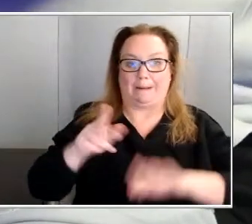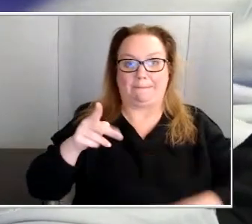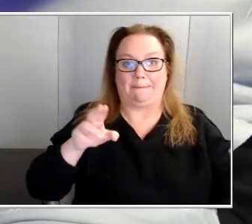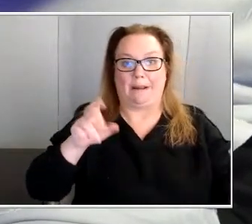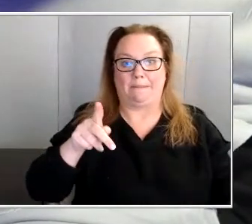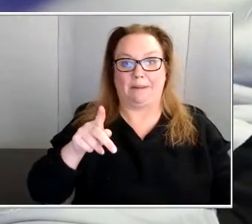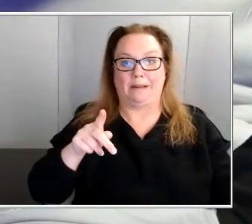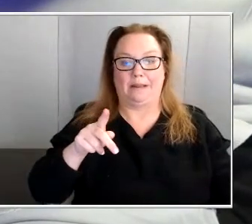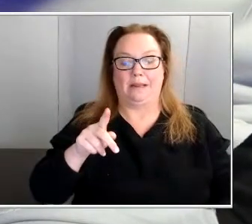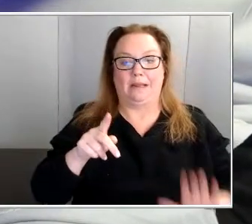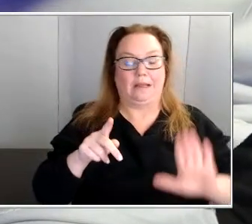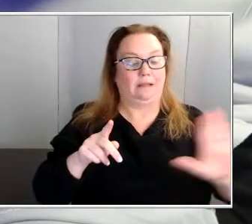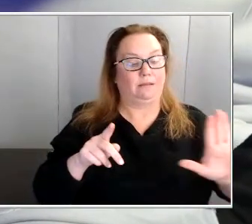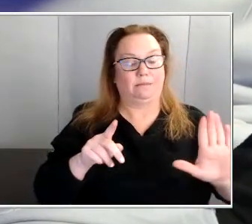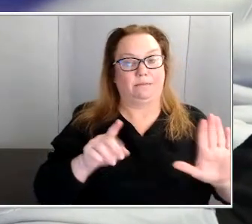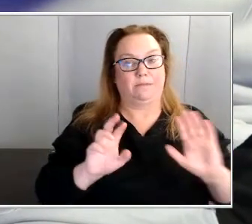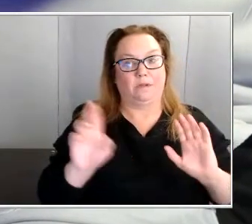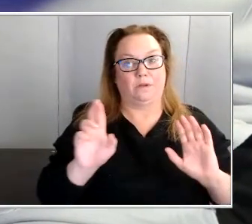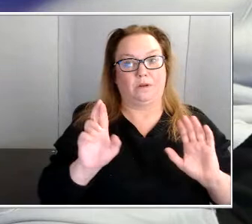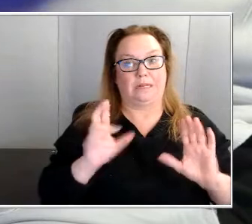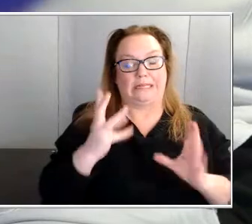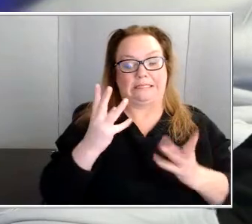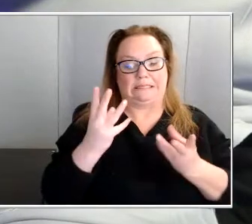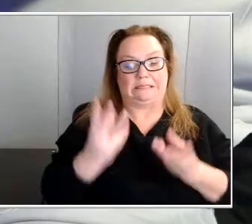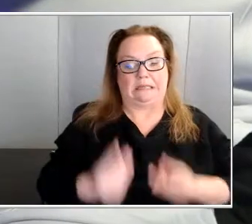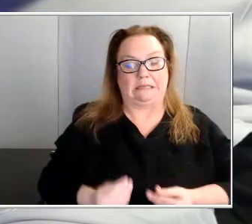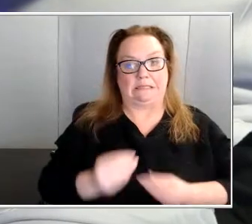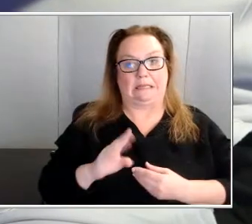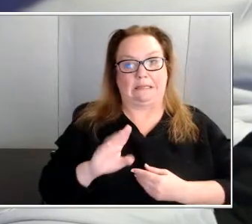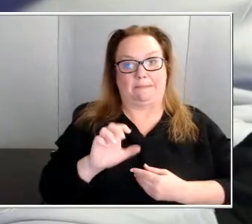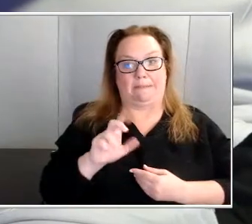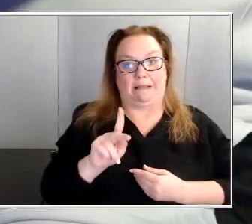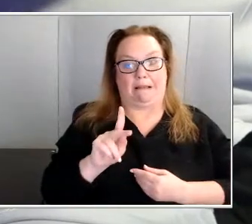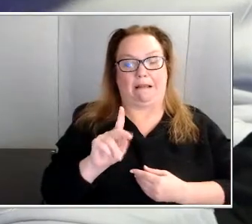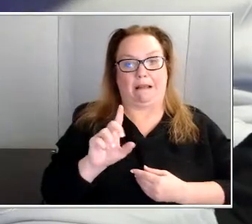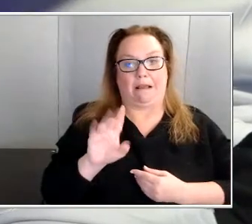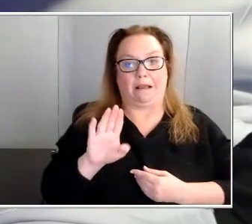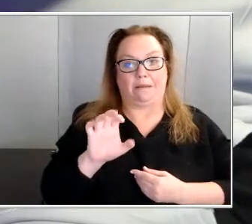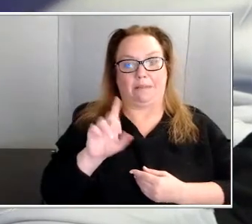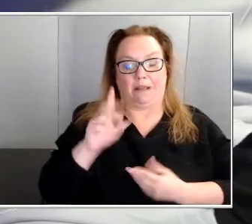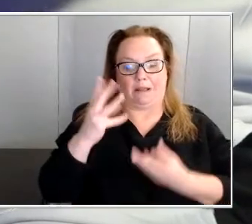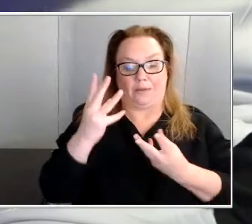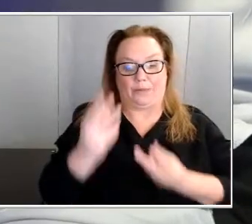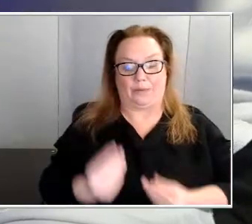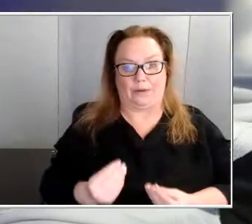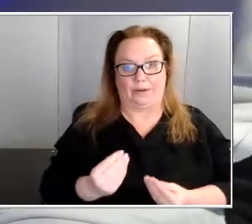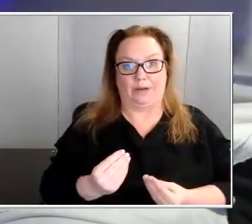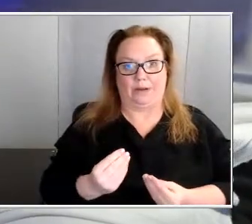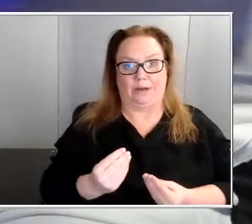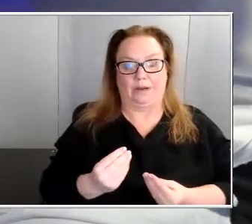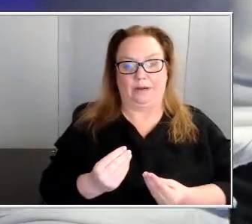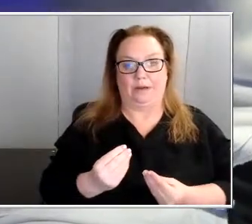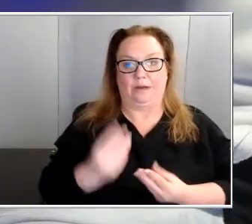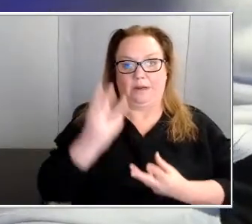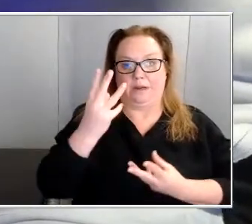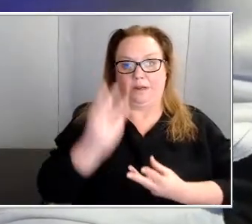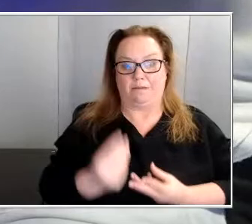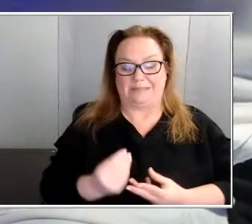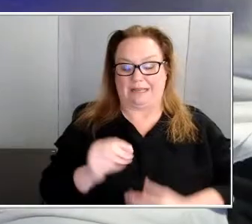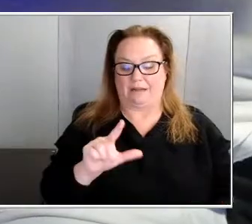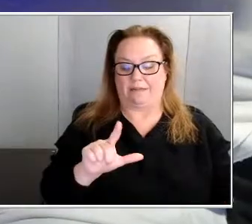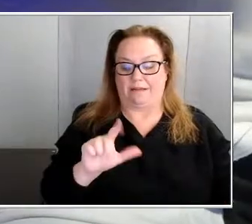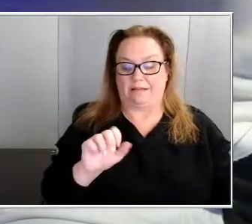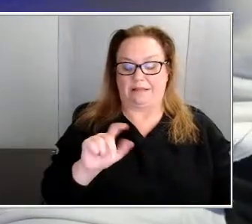it sucks the blood out of LV in an eggshell So fashion. it comes out of the left Yes, ventricle, it goes